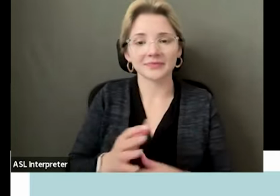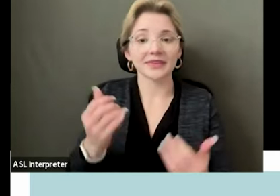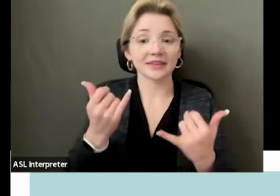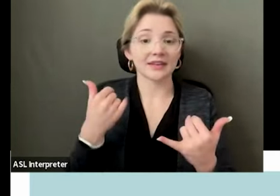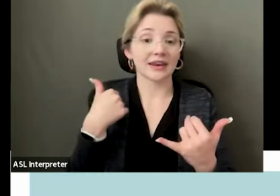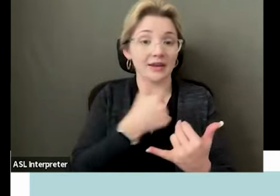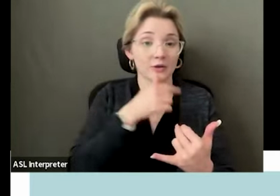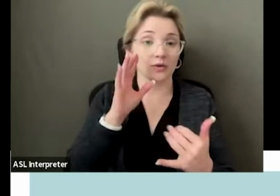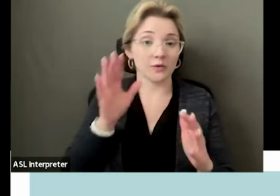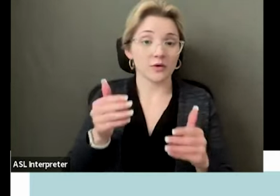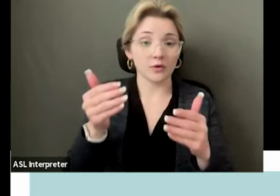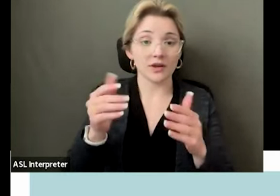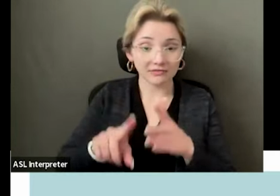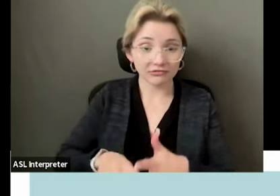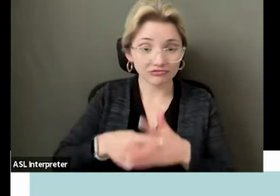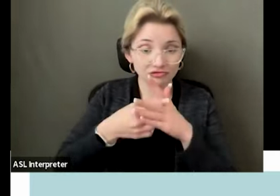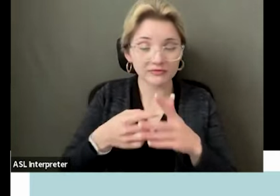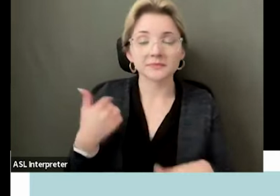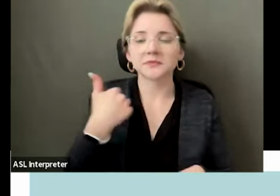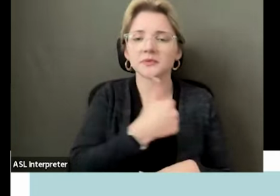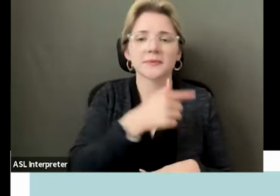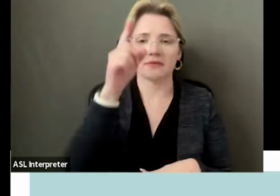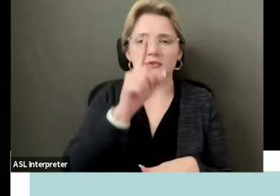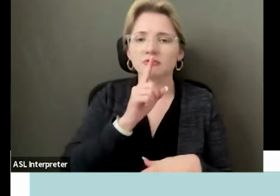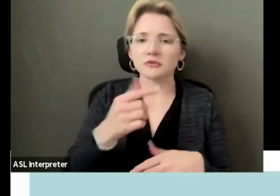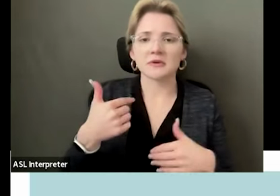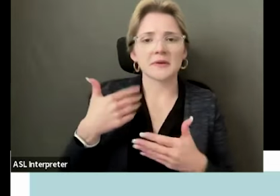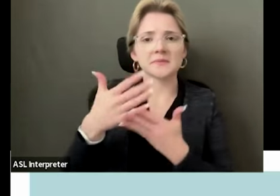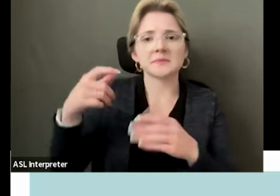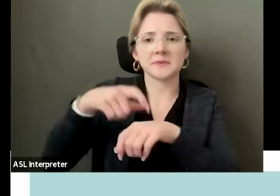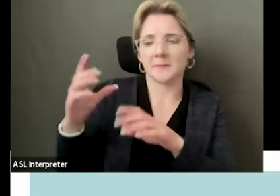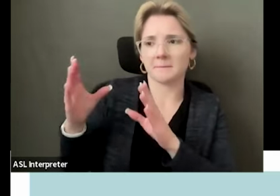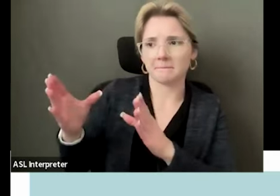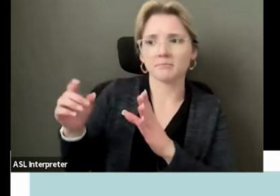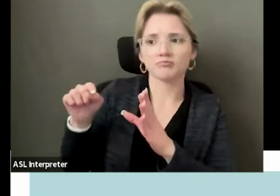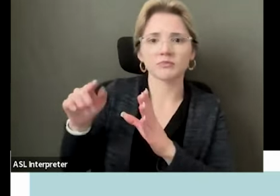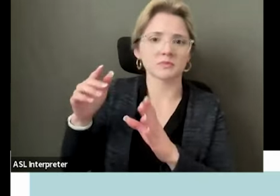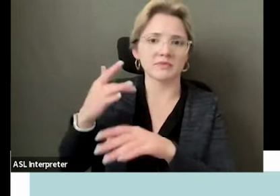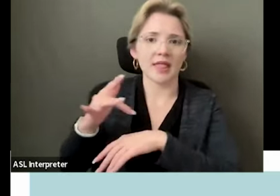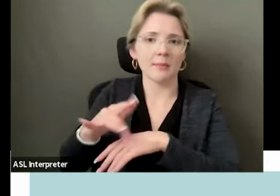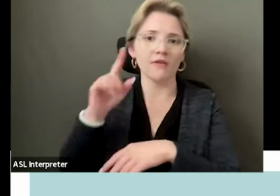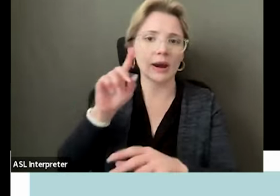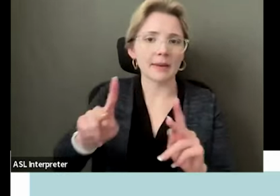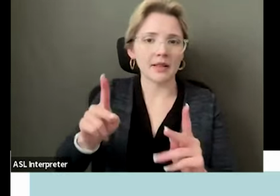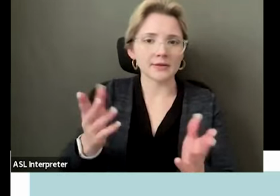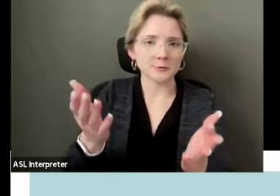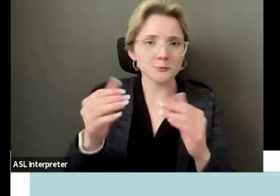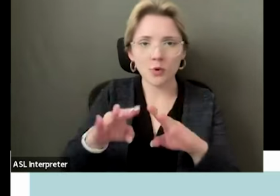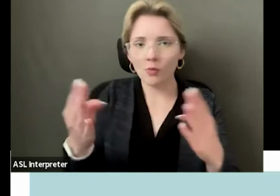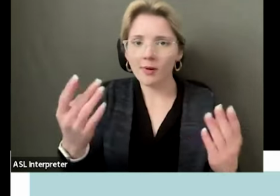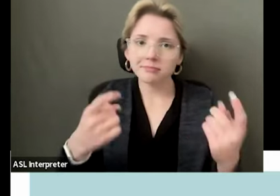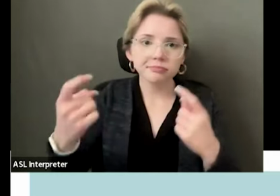started. We definitely have planned some time for questioning, so we're going to try to make sure we still maintain that time at the end of